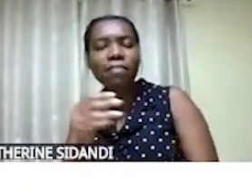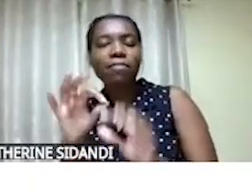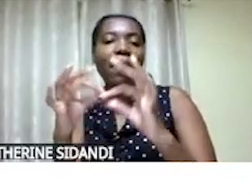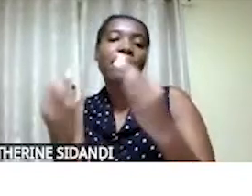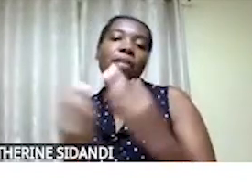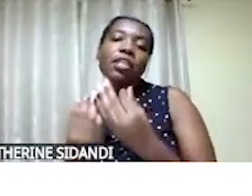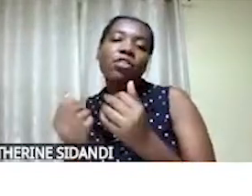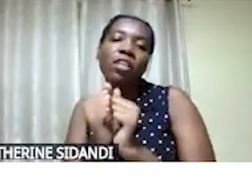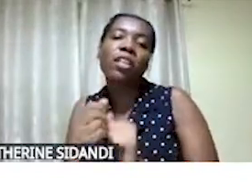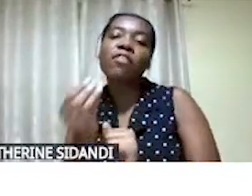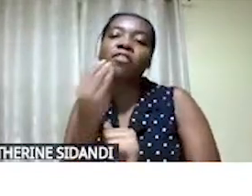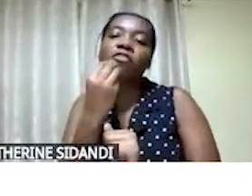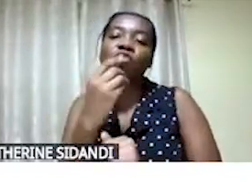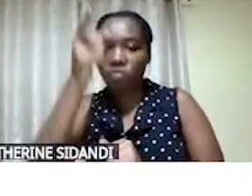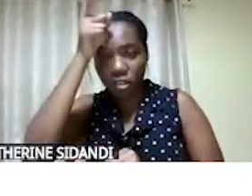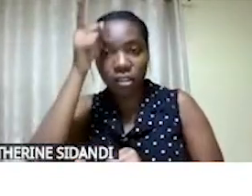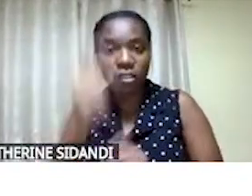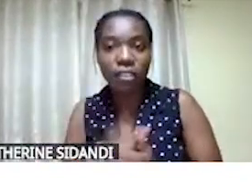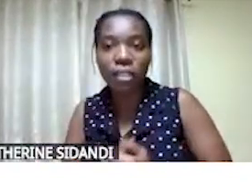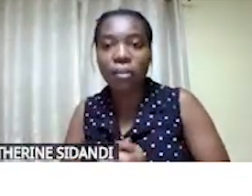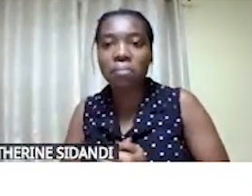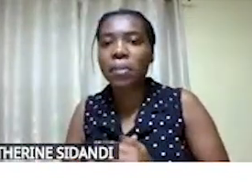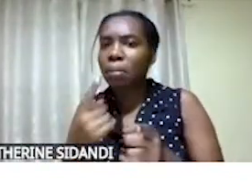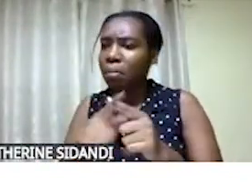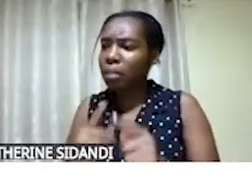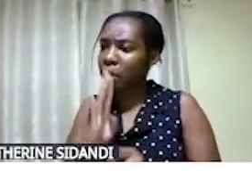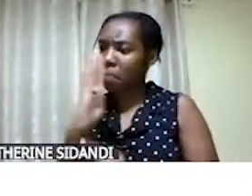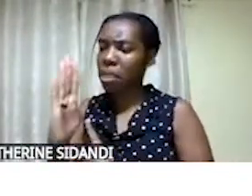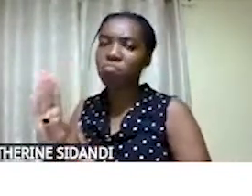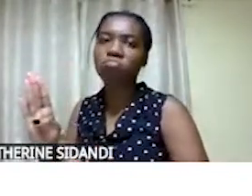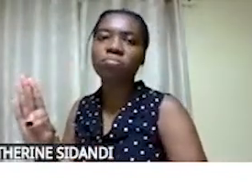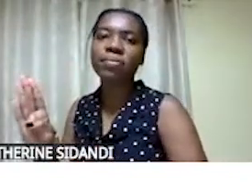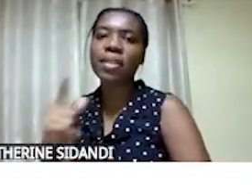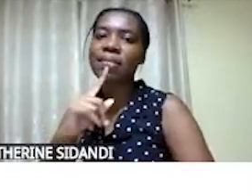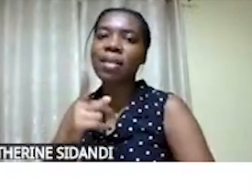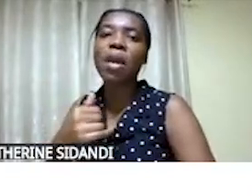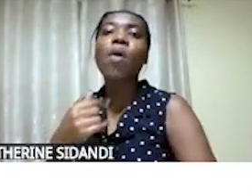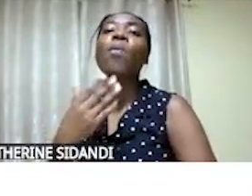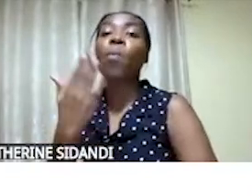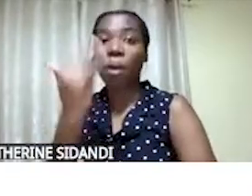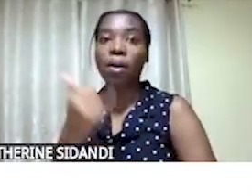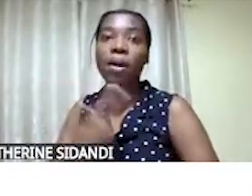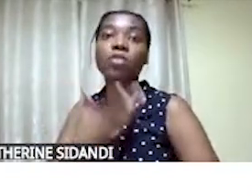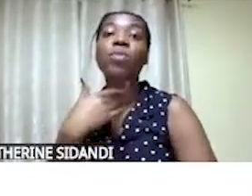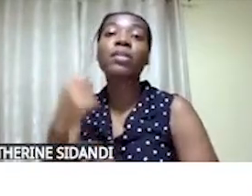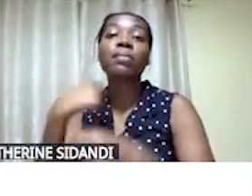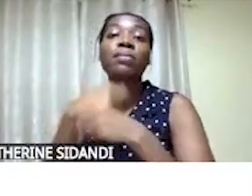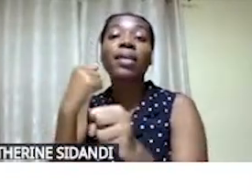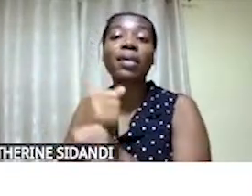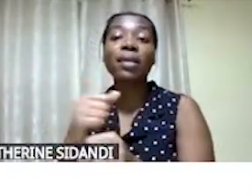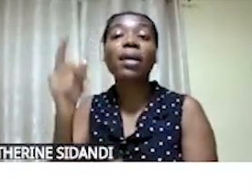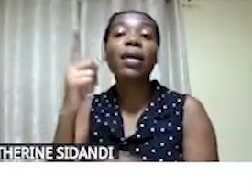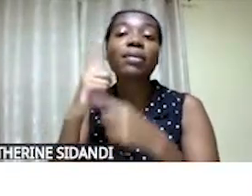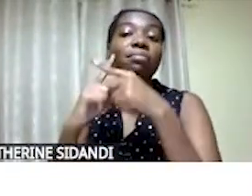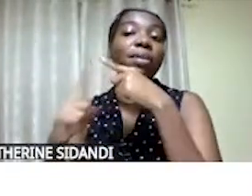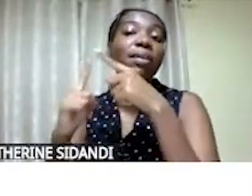restaurant B could be saying, for us, our why is to create memorable experiences. Yeah.